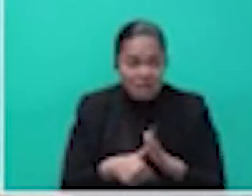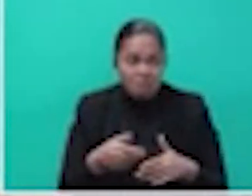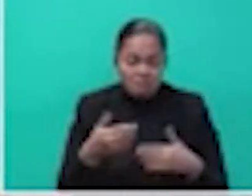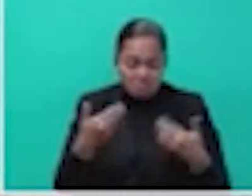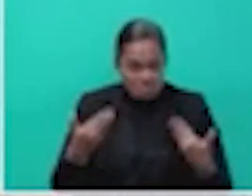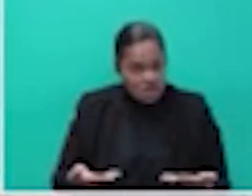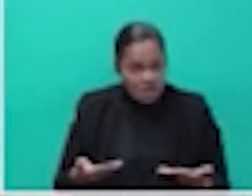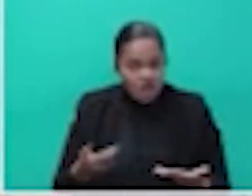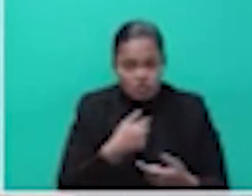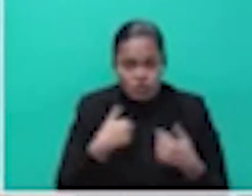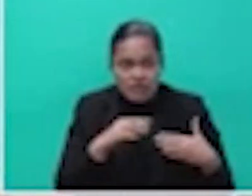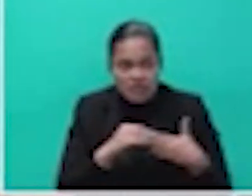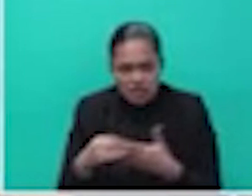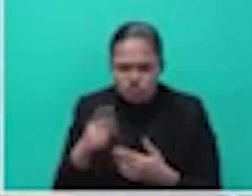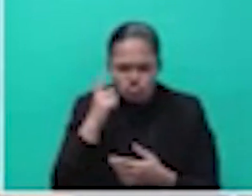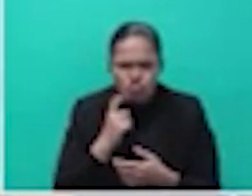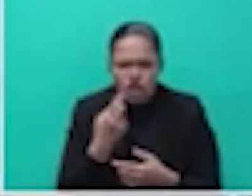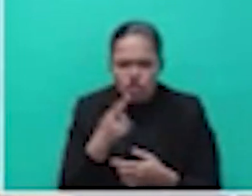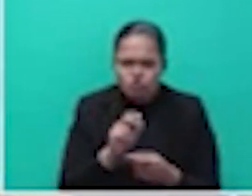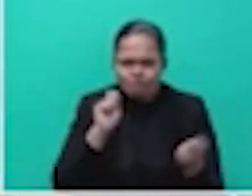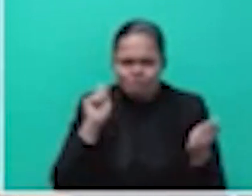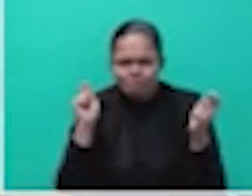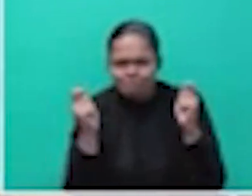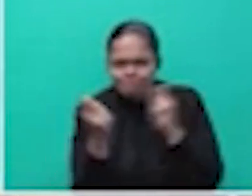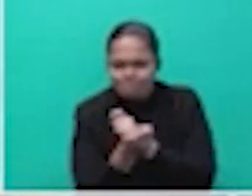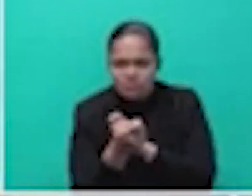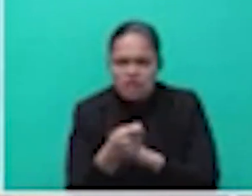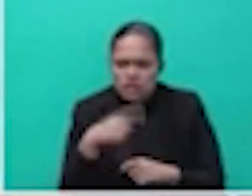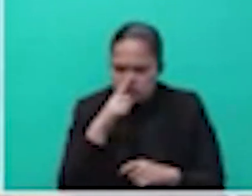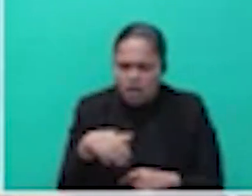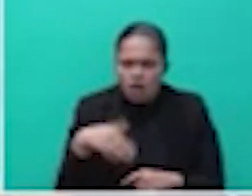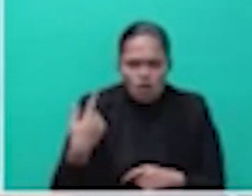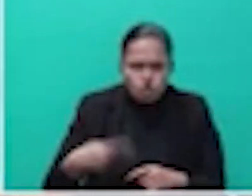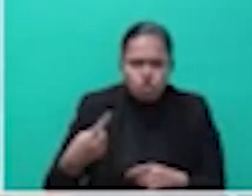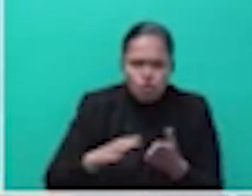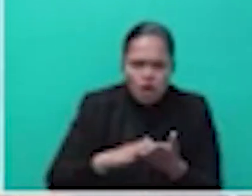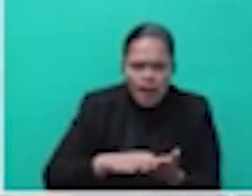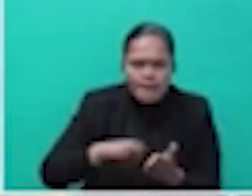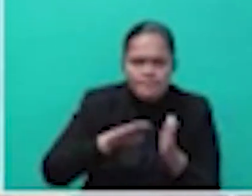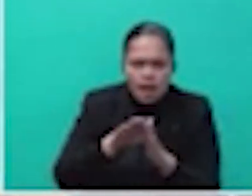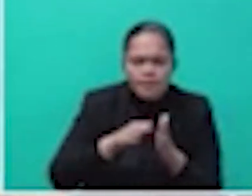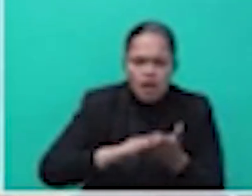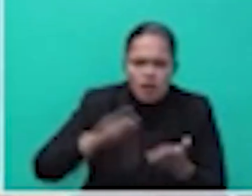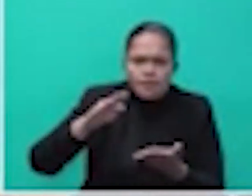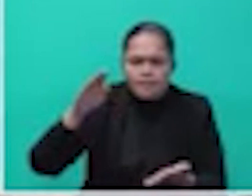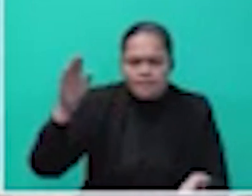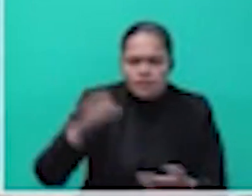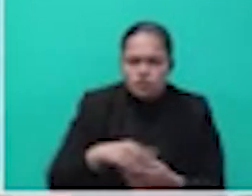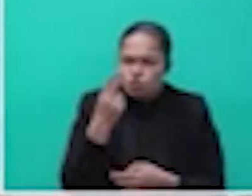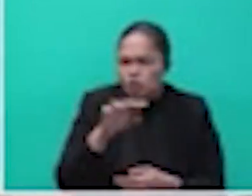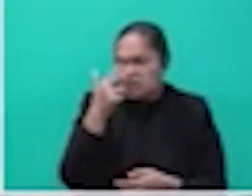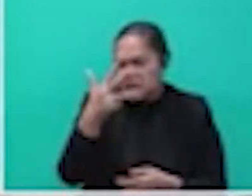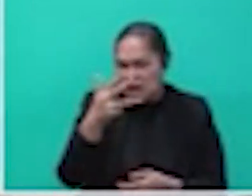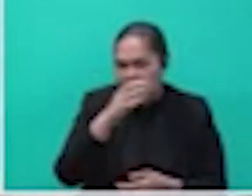time here, that we can reverse this trend that we're seeing. It keeps on going up. I think one of the statistics that the Minister talked about was a